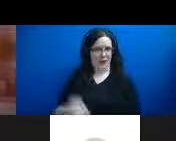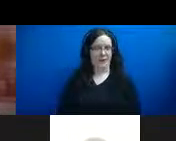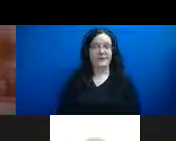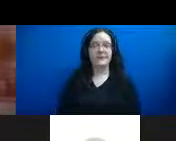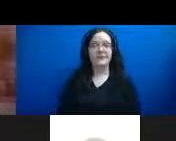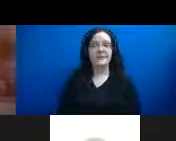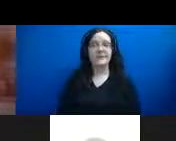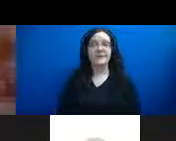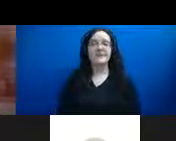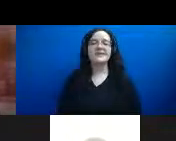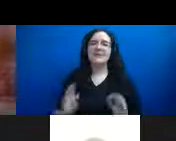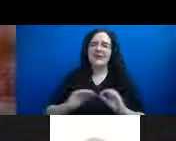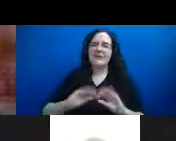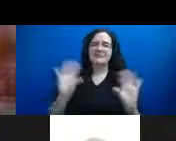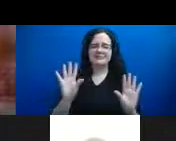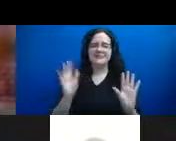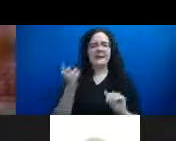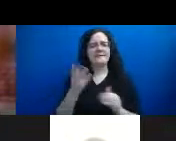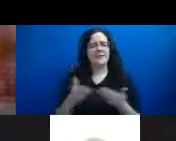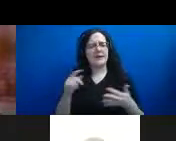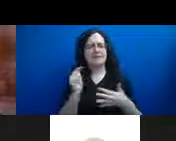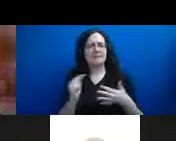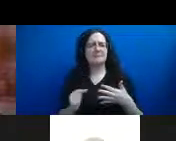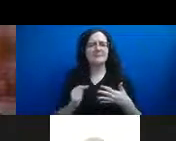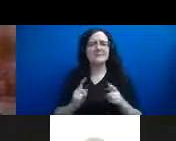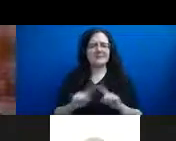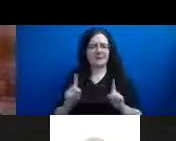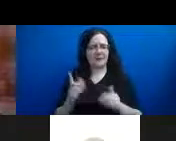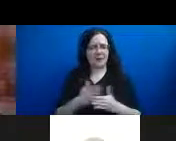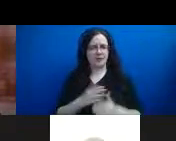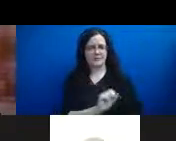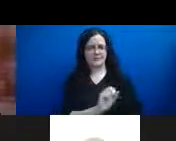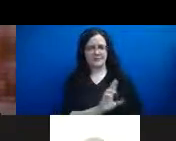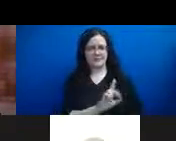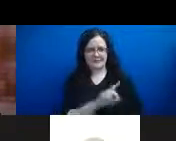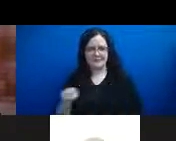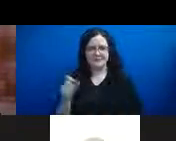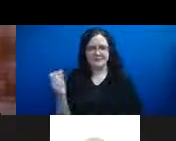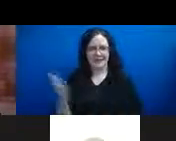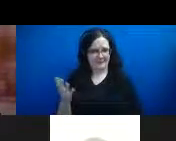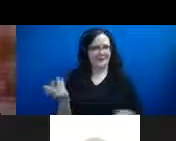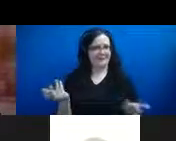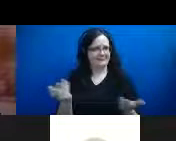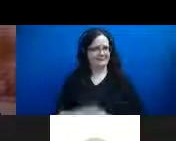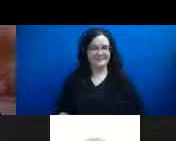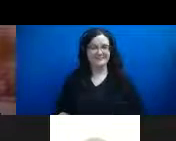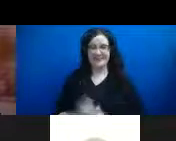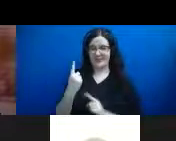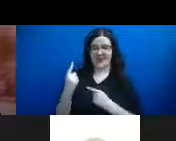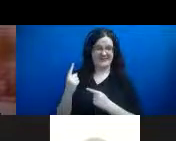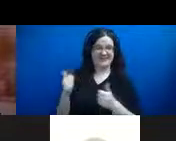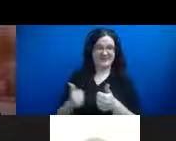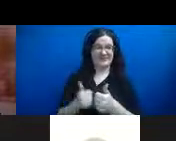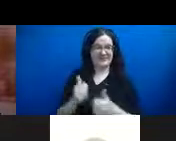There's obviously a few things that are really different. We'll talk about some of those today. Obviously, chasing is one of those. You can hear